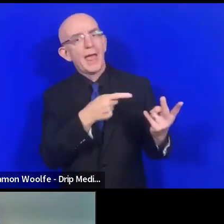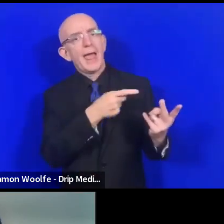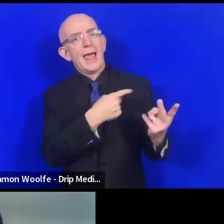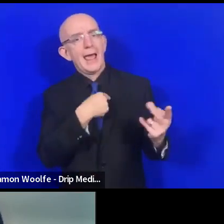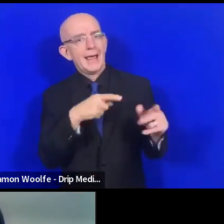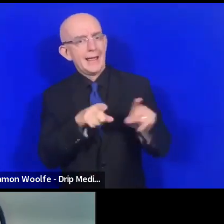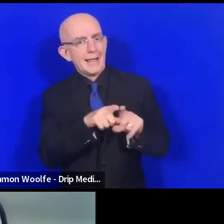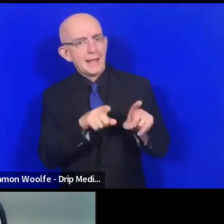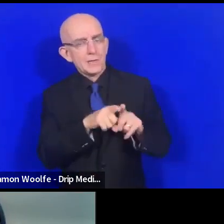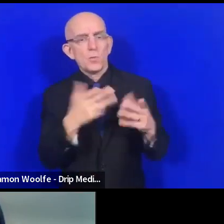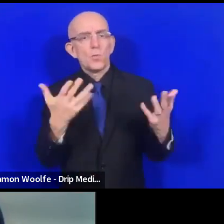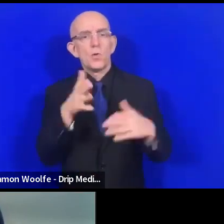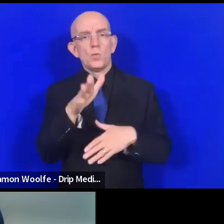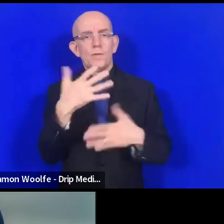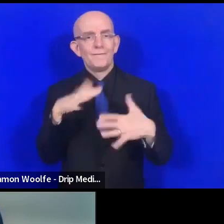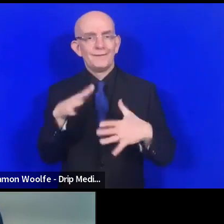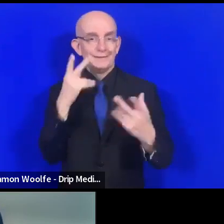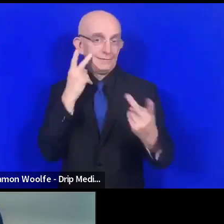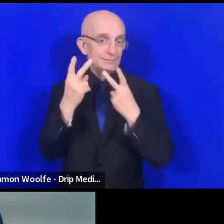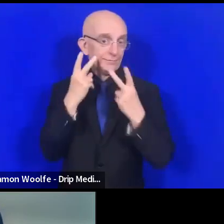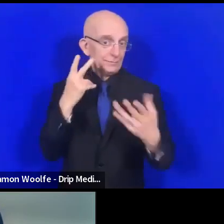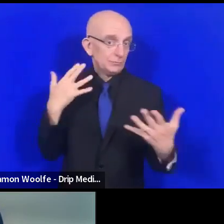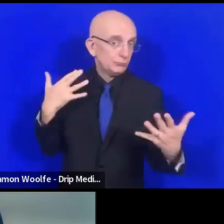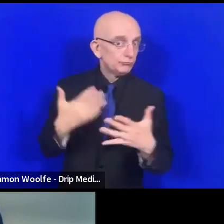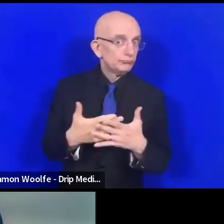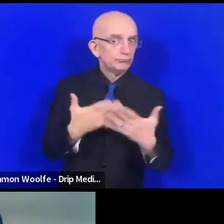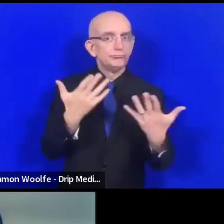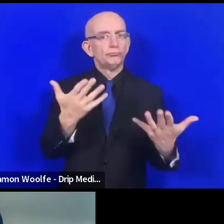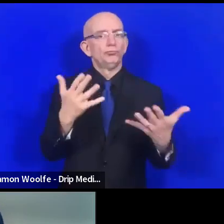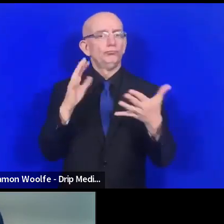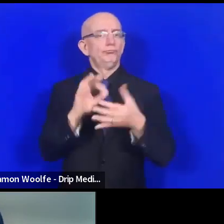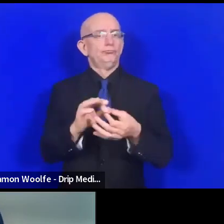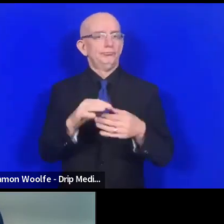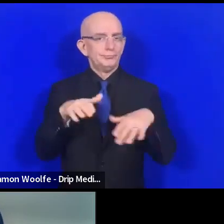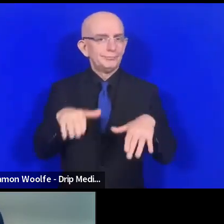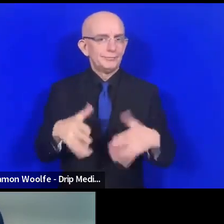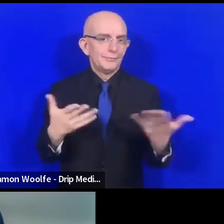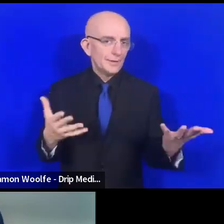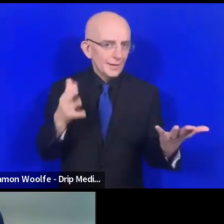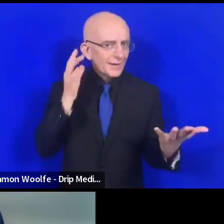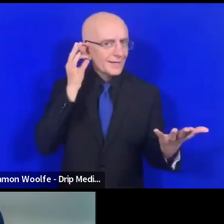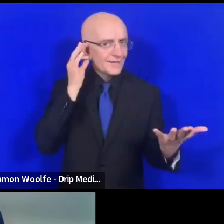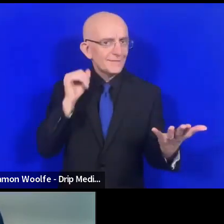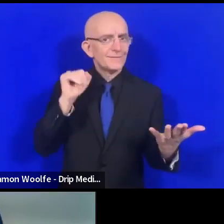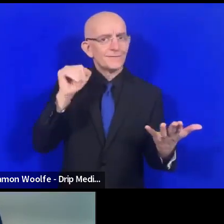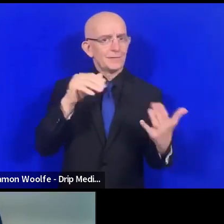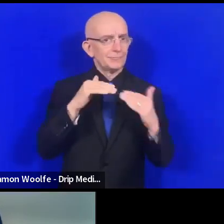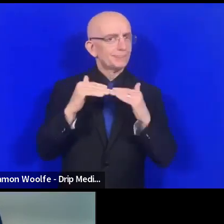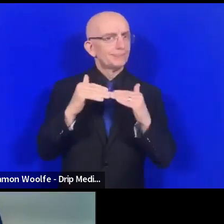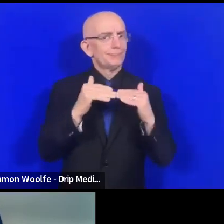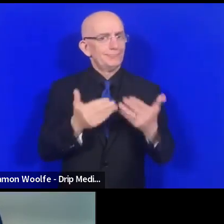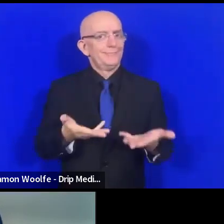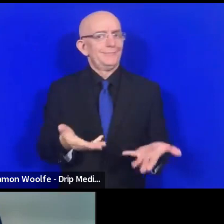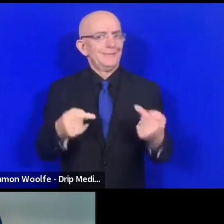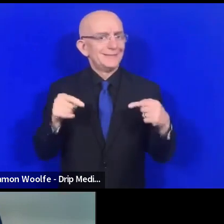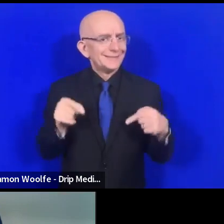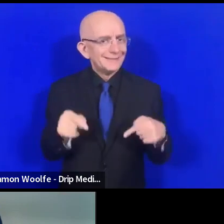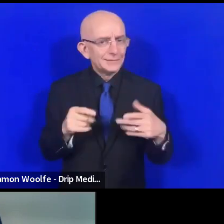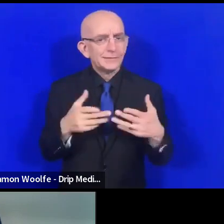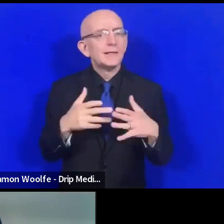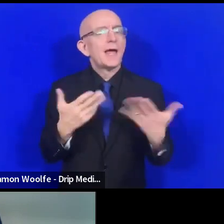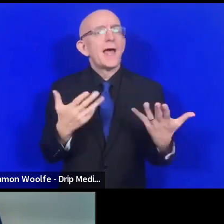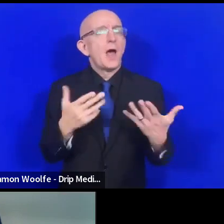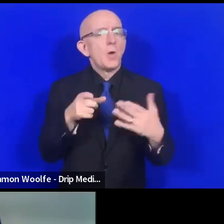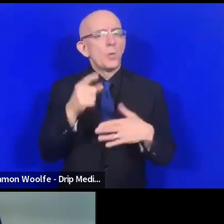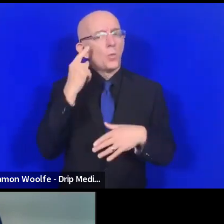in feminist spaces, and what can or should be done to make those even better? If you want to participate in this question and